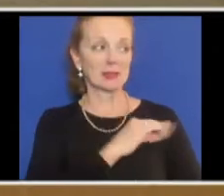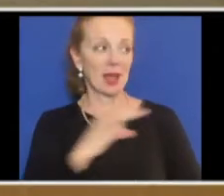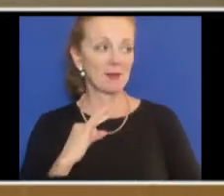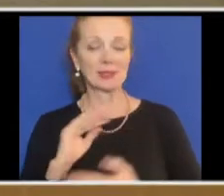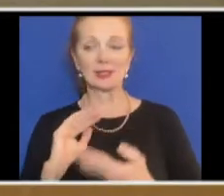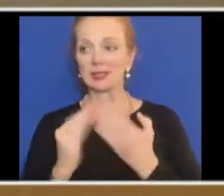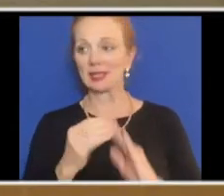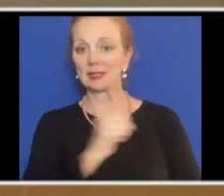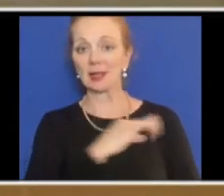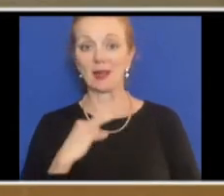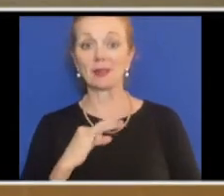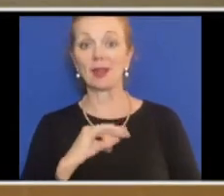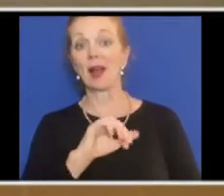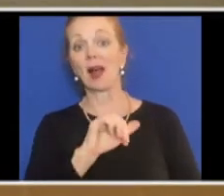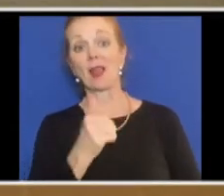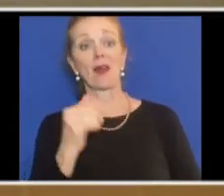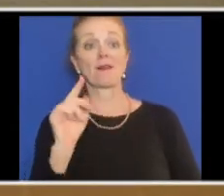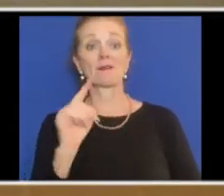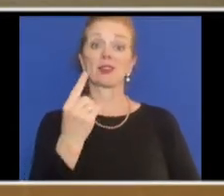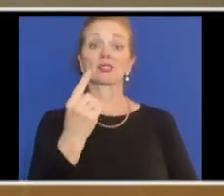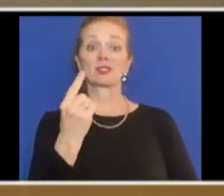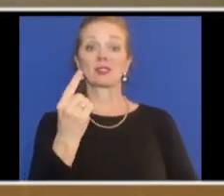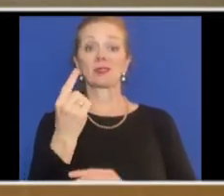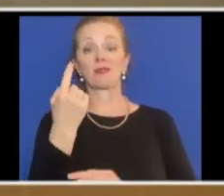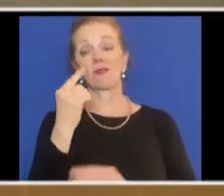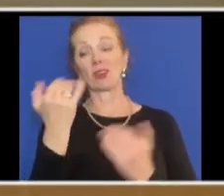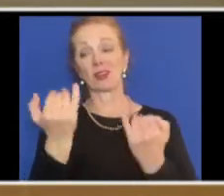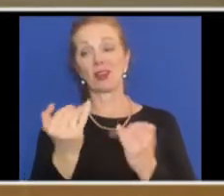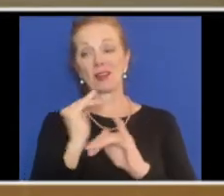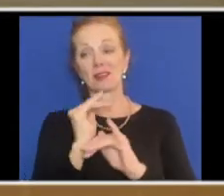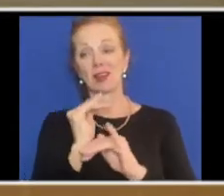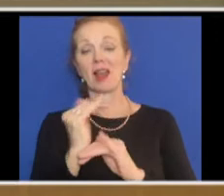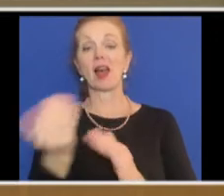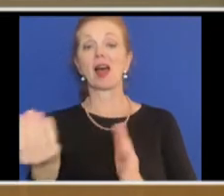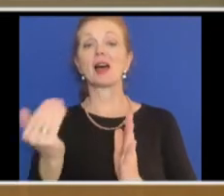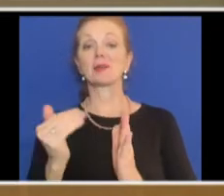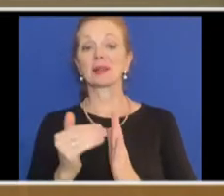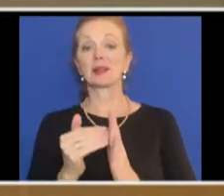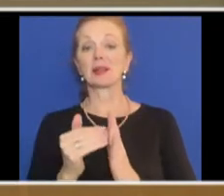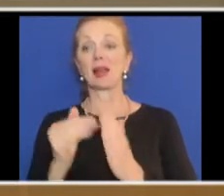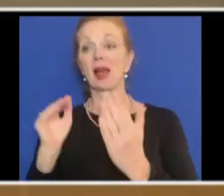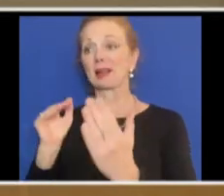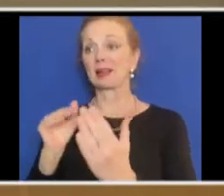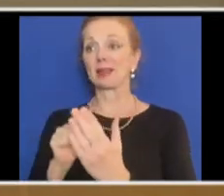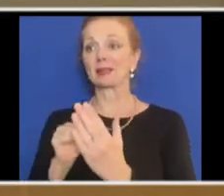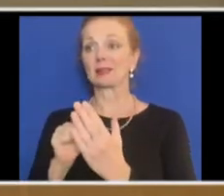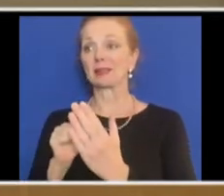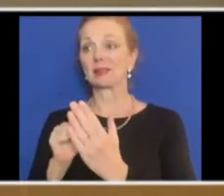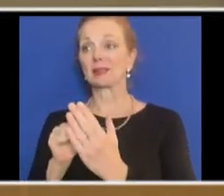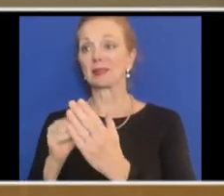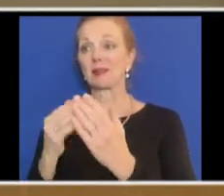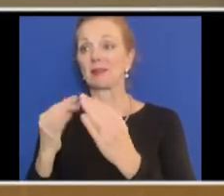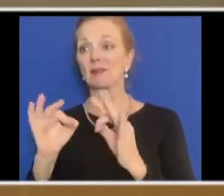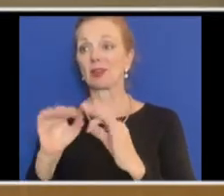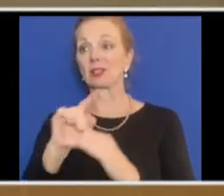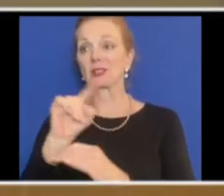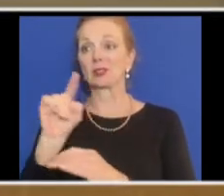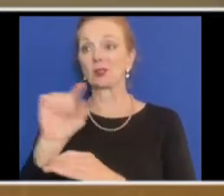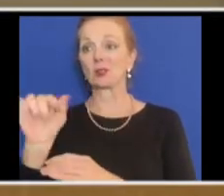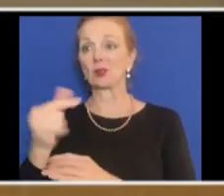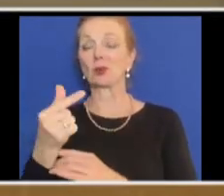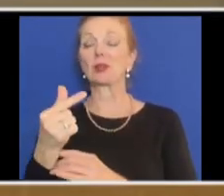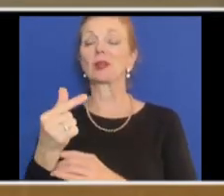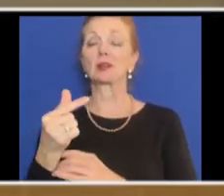this may be another first for tonight but I'm here against this conventional rezoning request